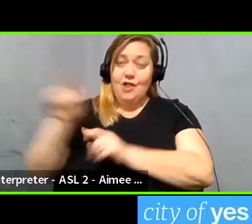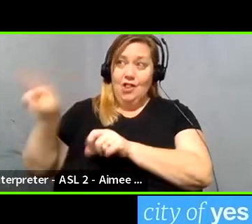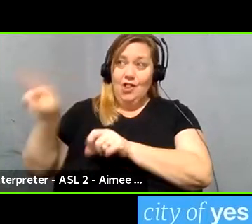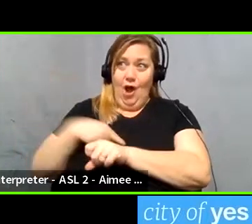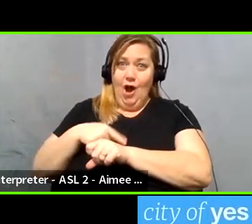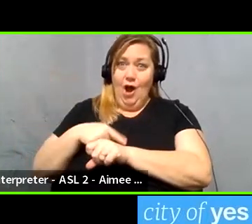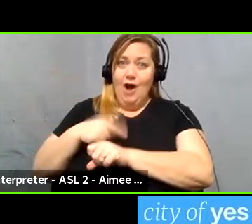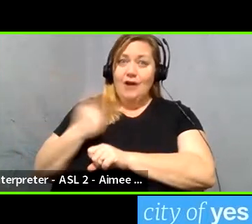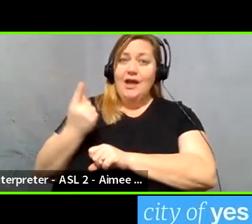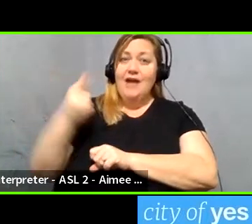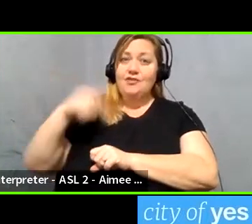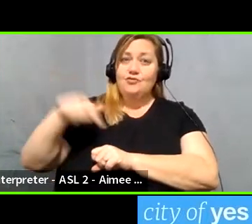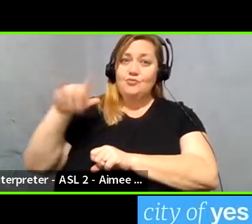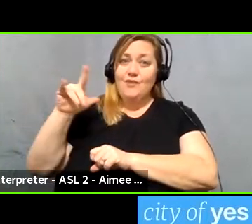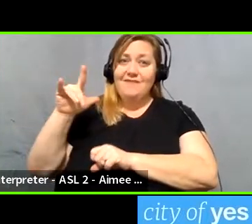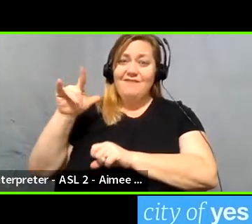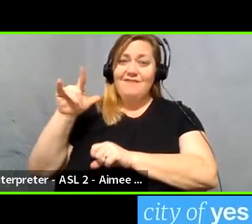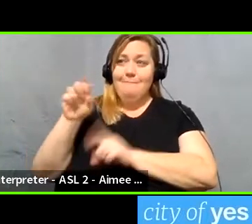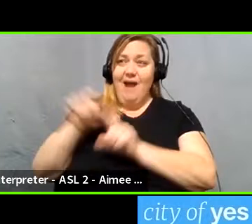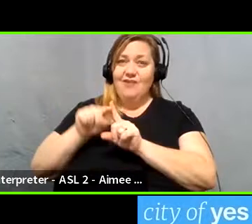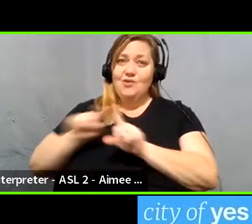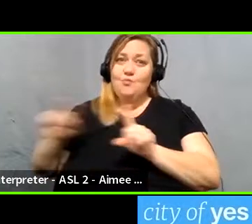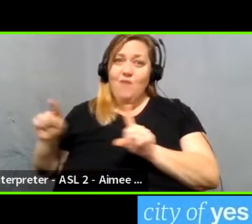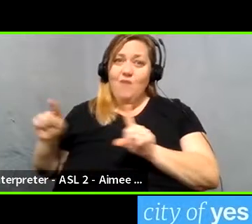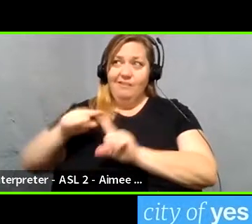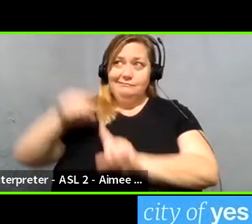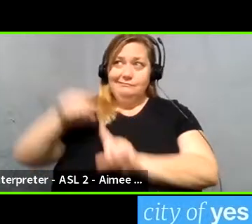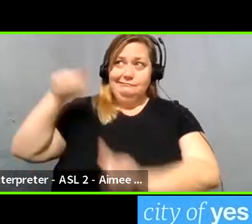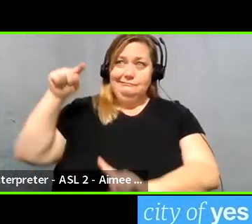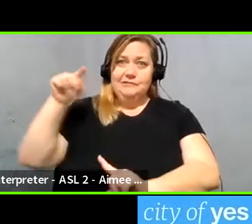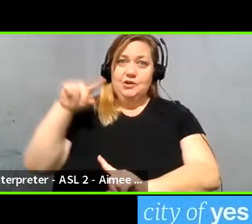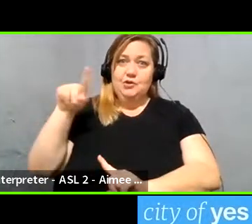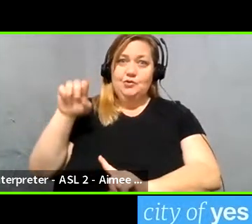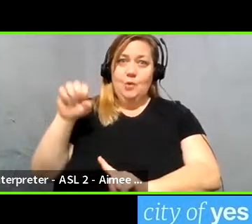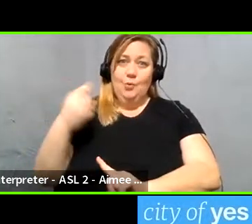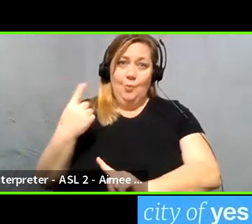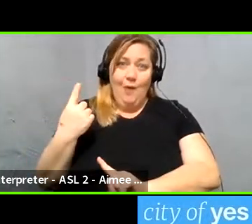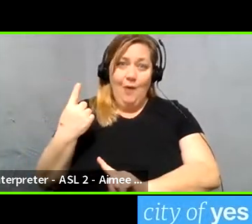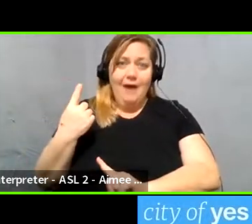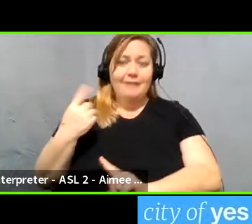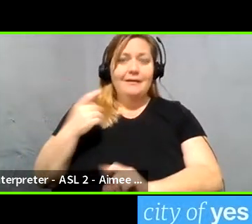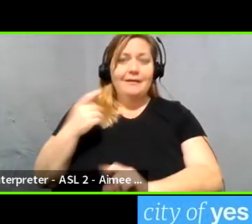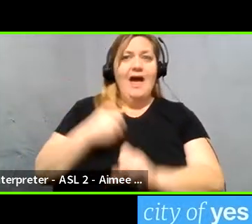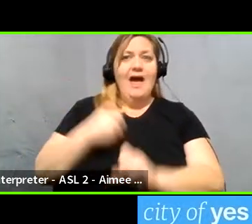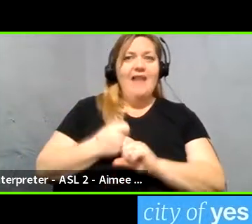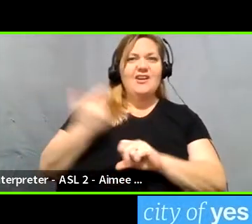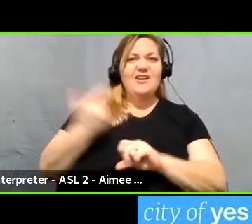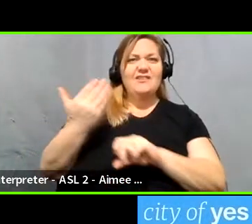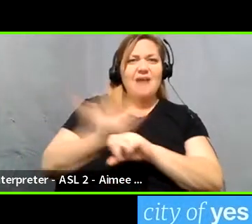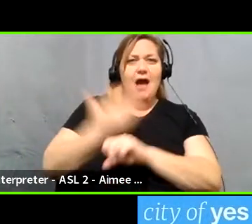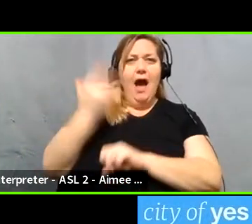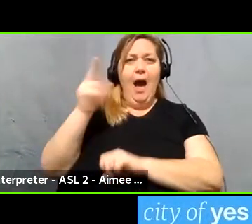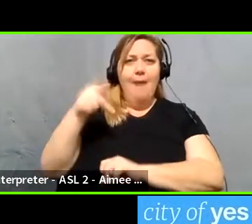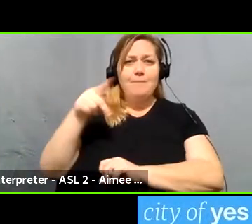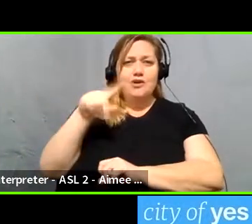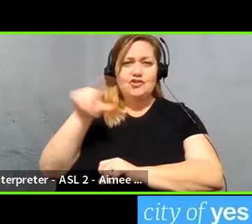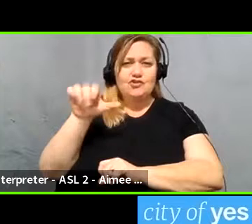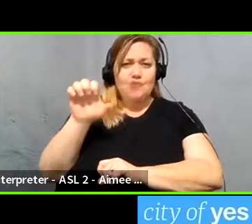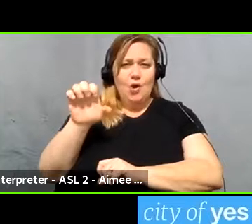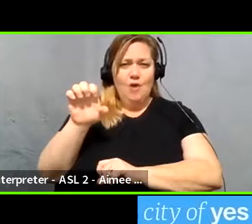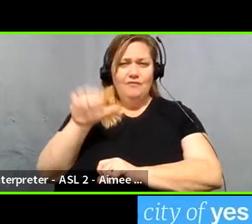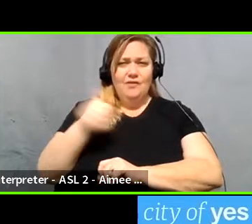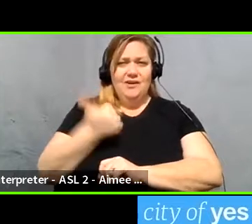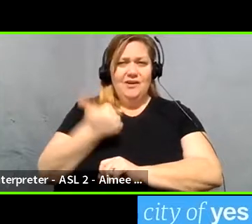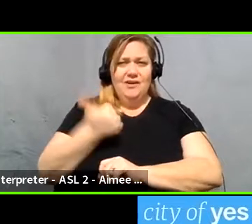of a mile in width. And there's proposals for upzoning for another 2,000 to 3,000 units.